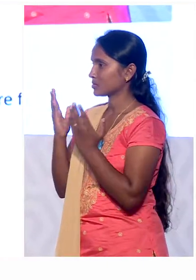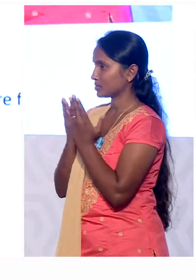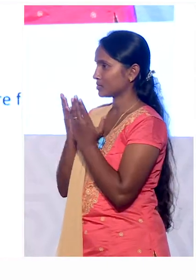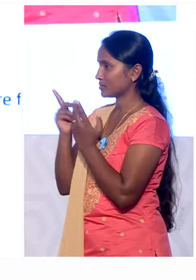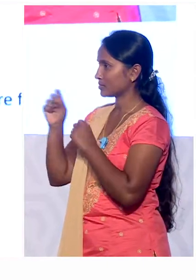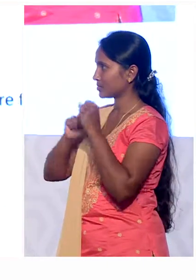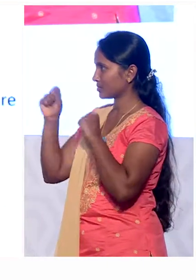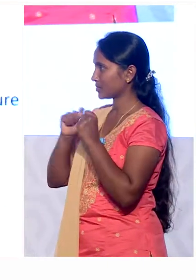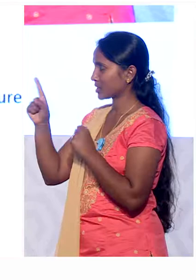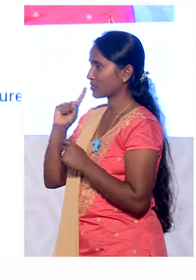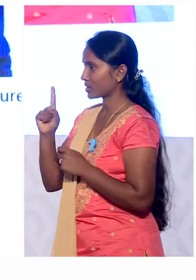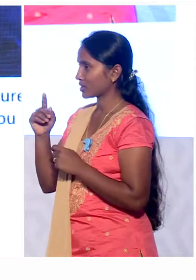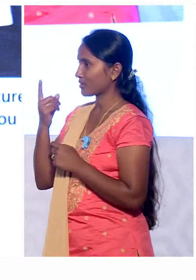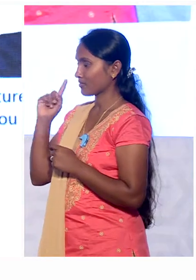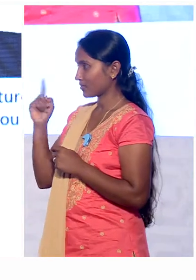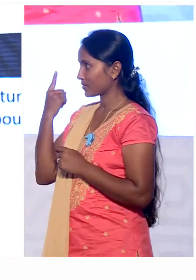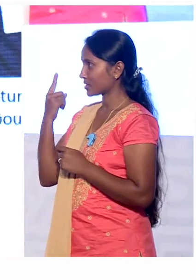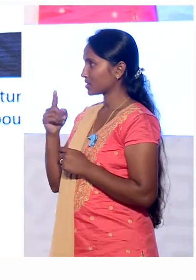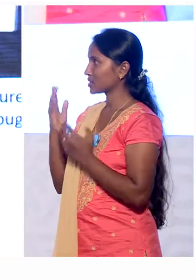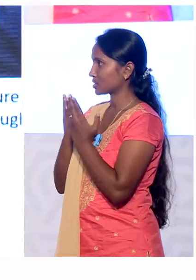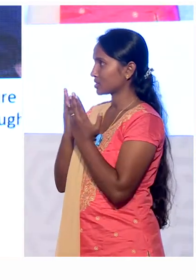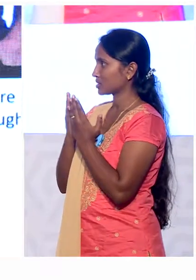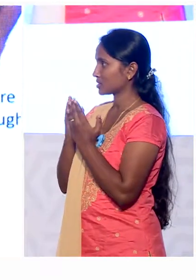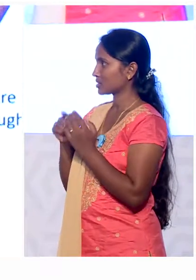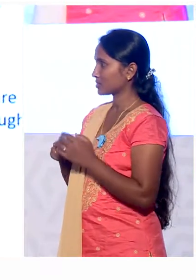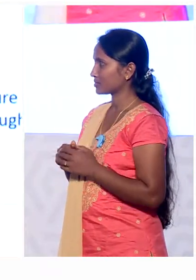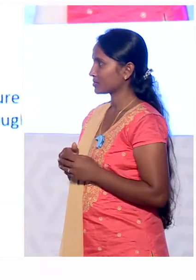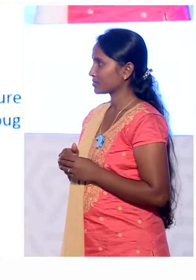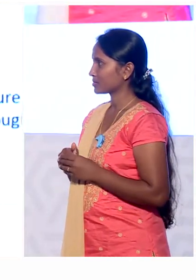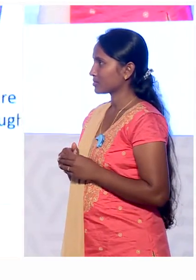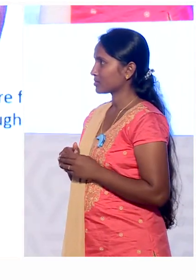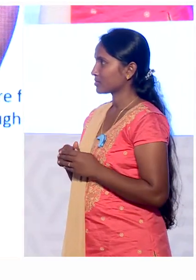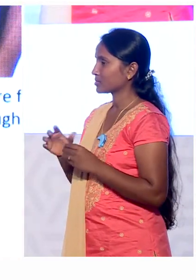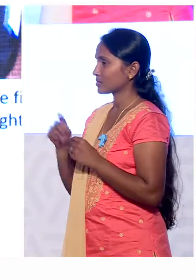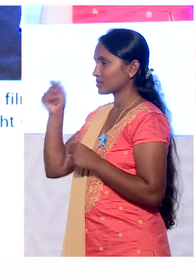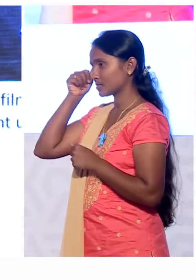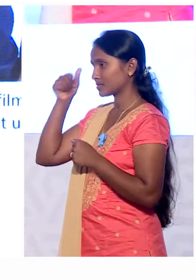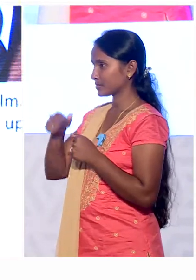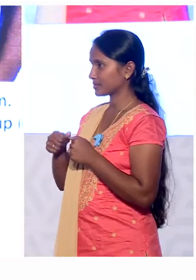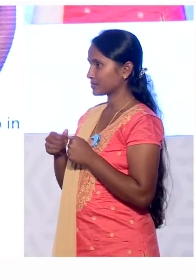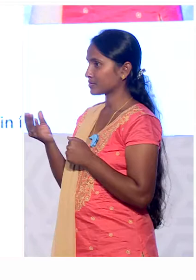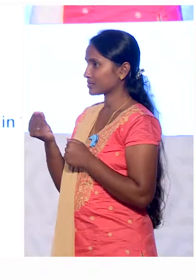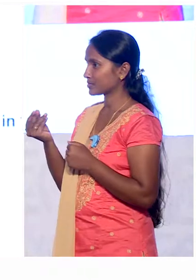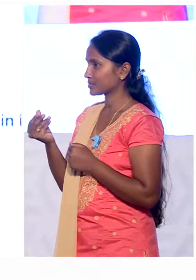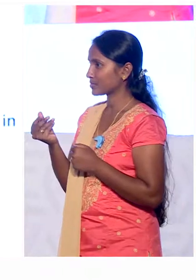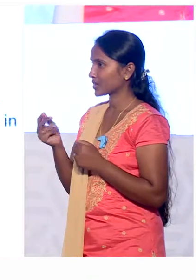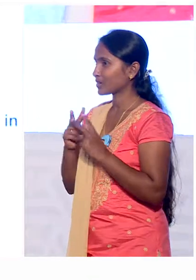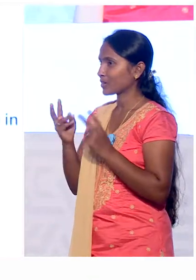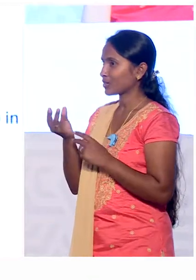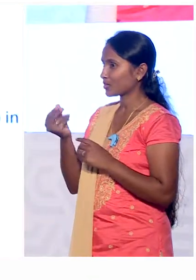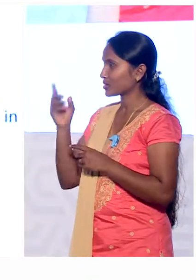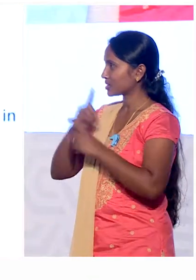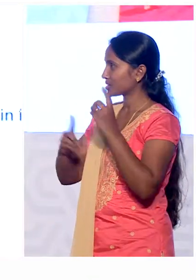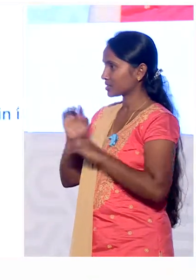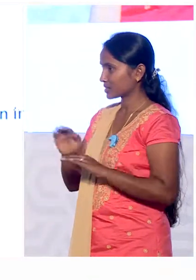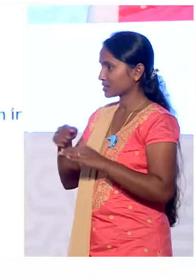been one of the first real inclusion schools in the UK. And I remembered that the very few autistic